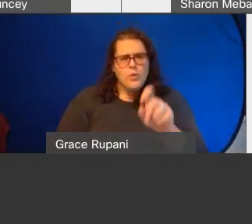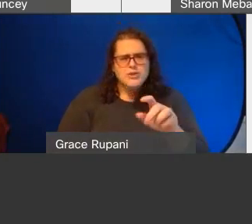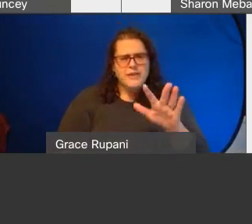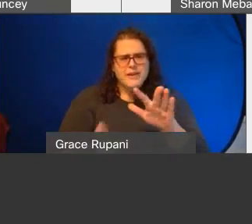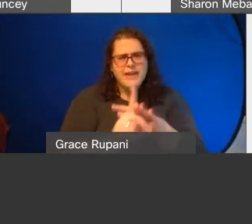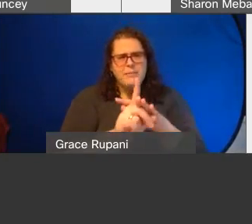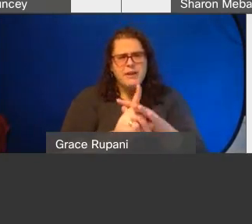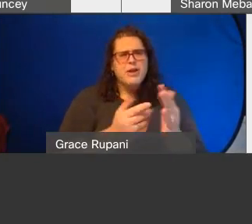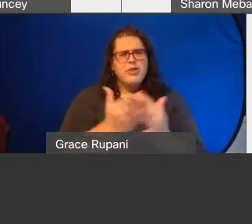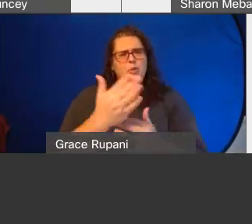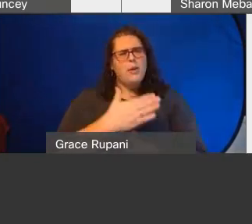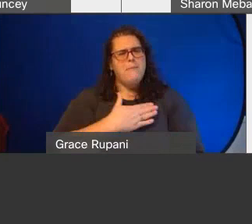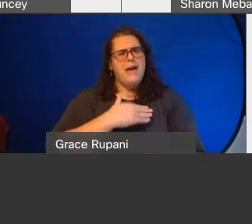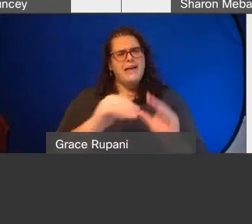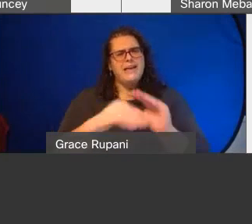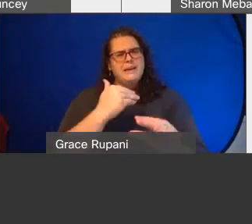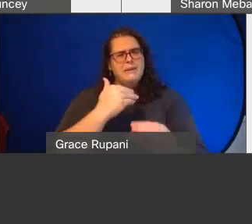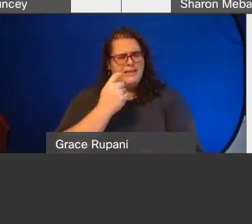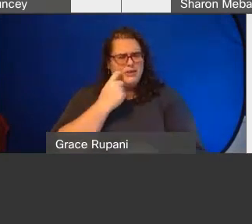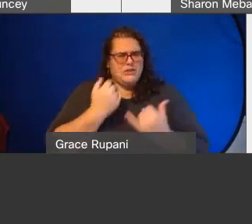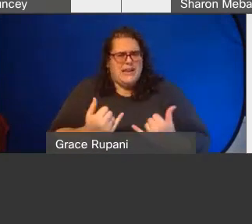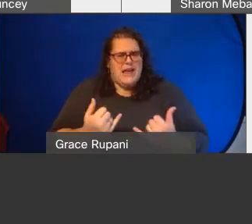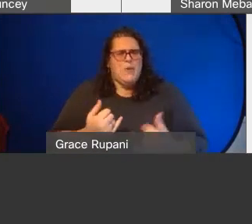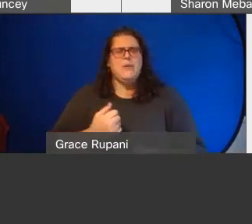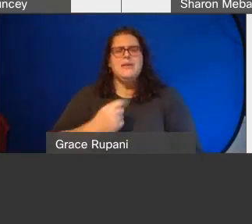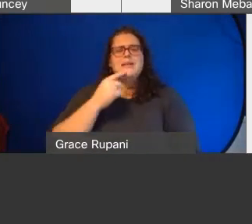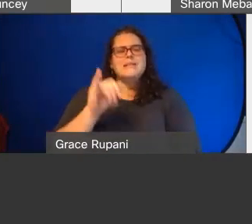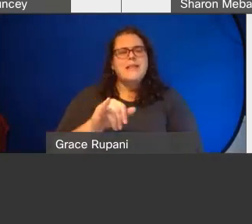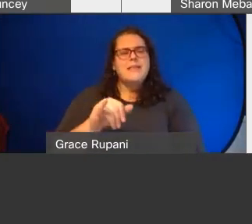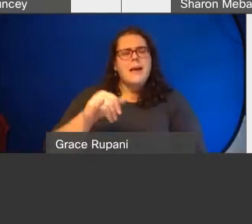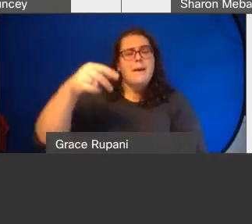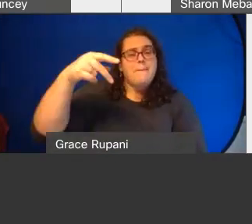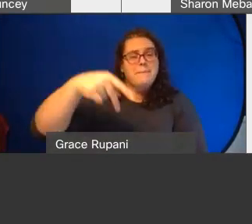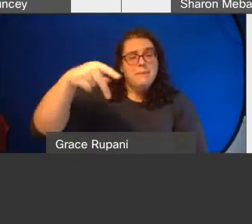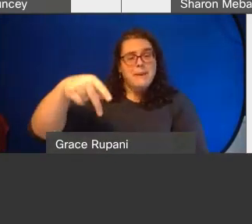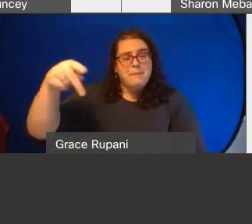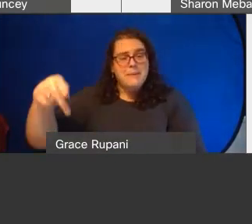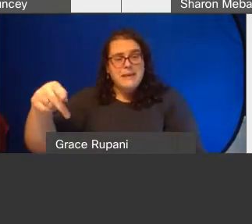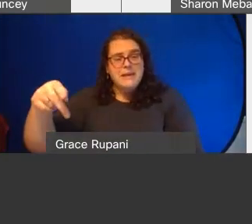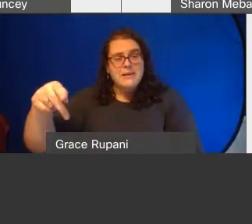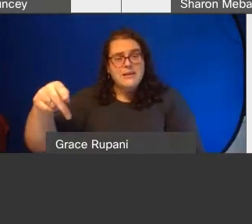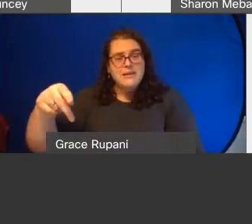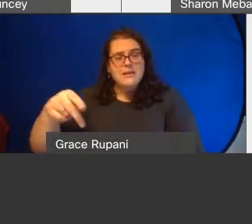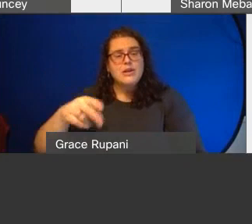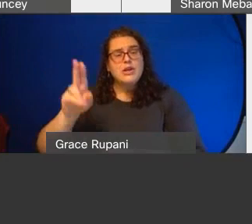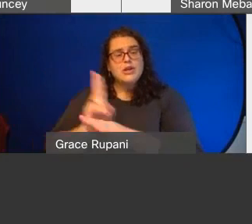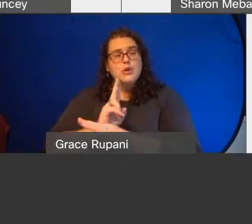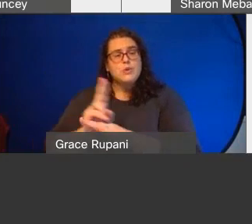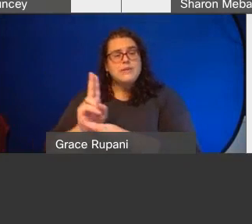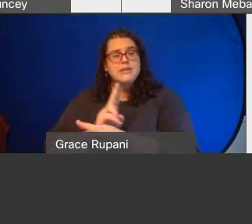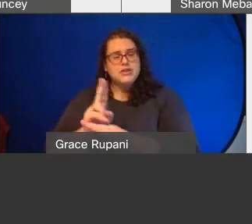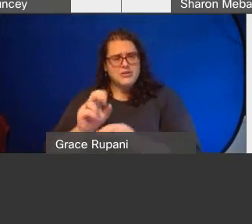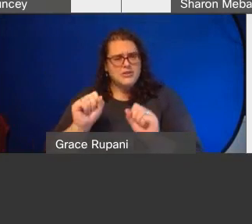Through my email just now. How can the PPP usage disqualify getting a